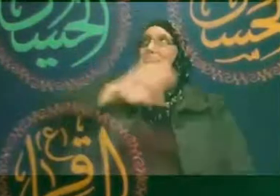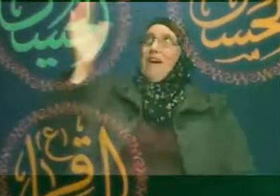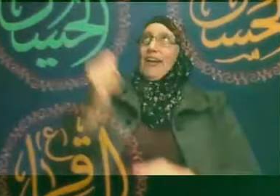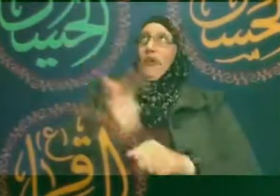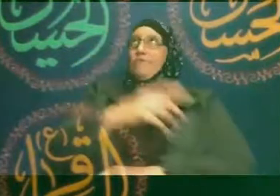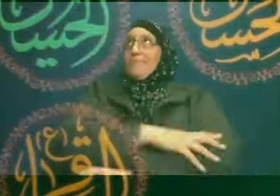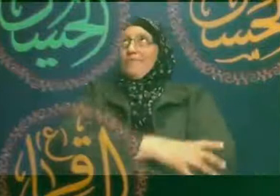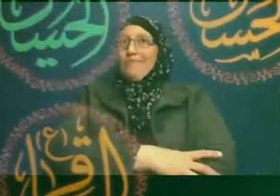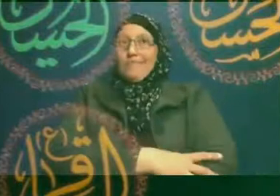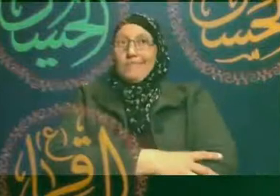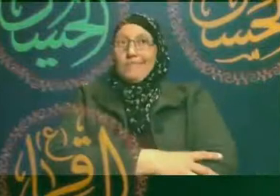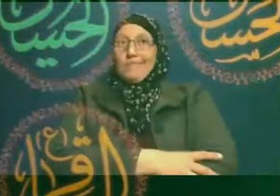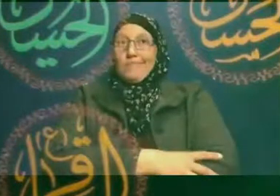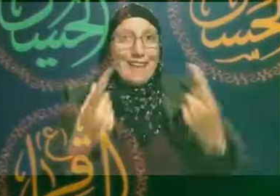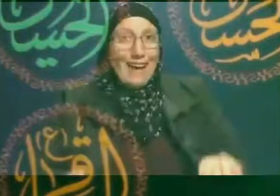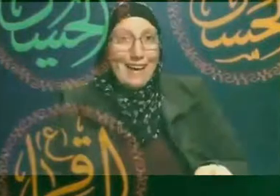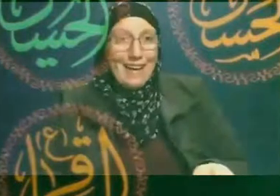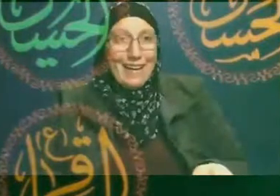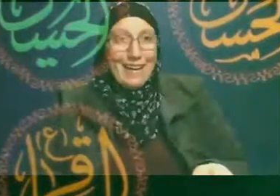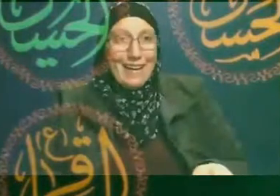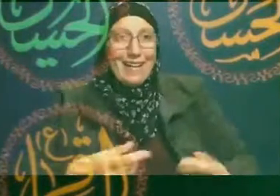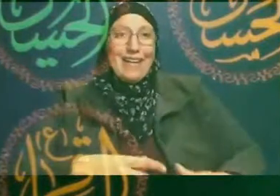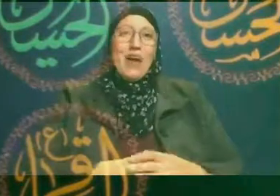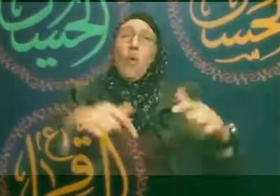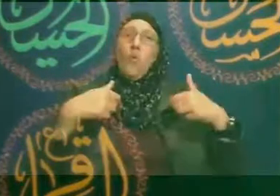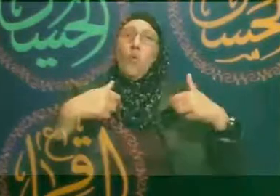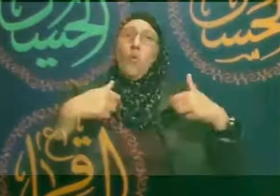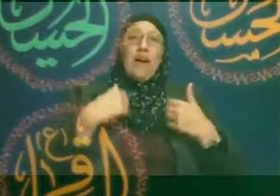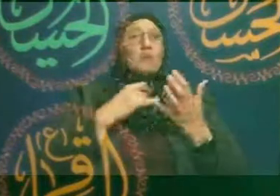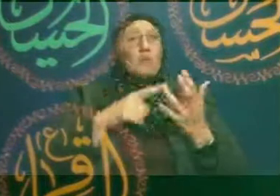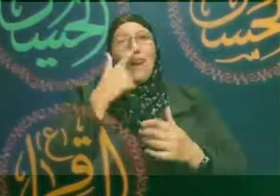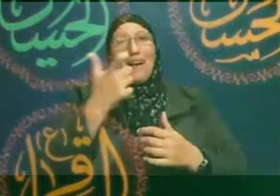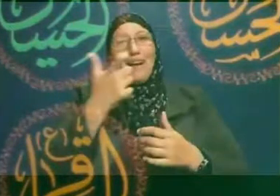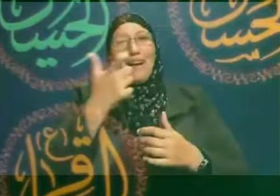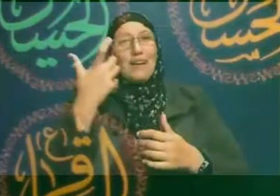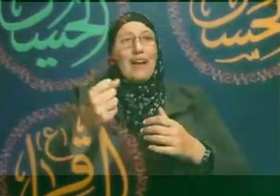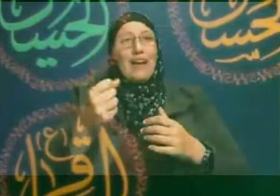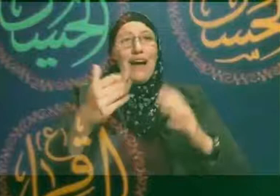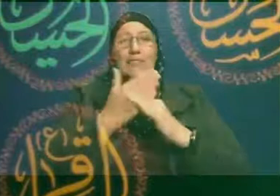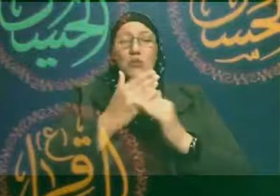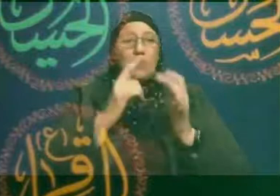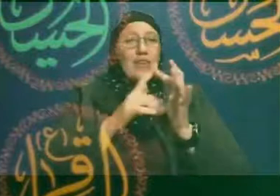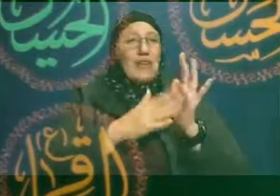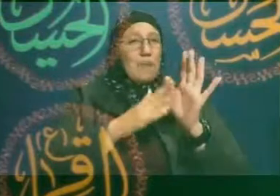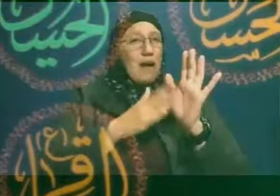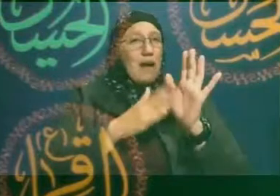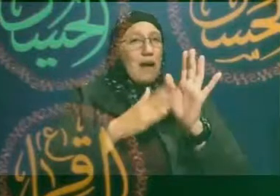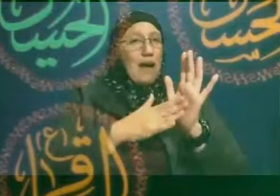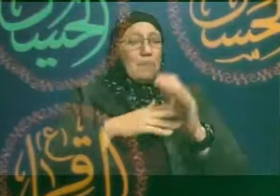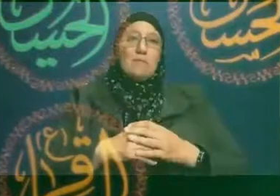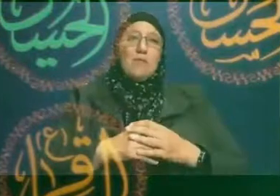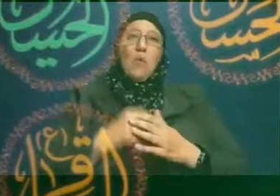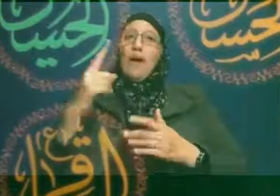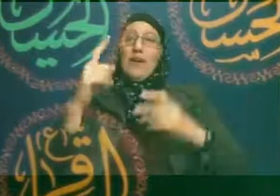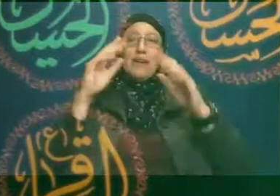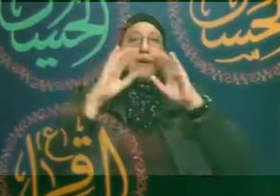access to the words of Ma'sumin, the Imams of Ma'sumin, alayhi salam. One of the renowned Muslim philosophers and